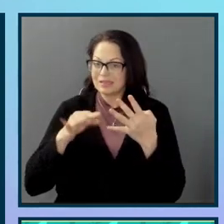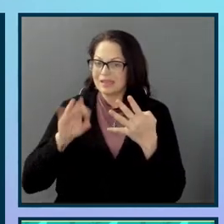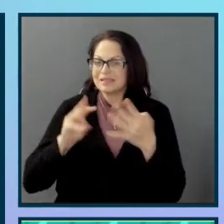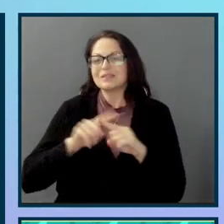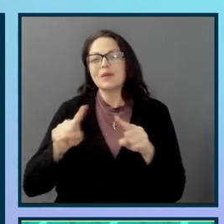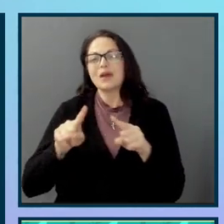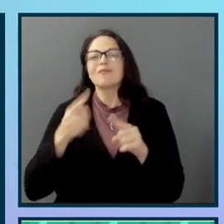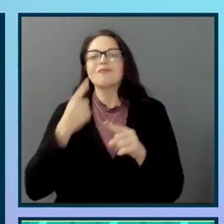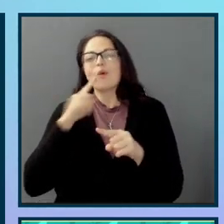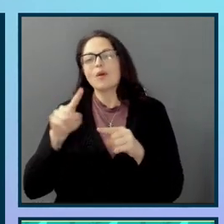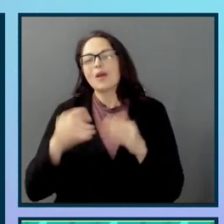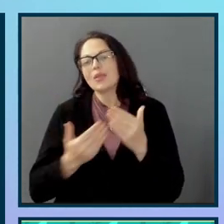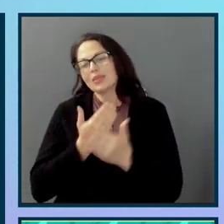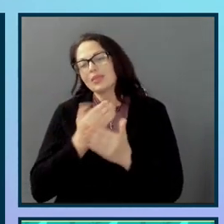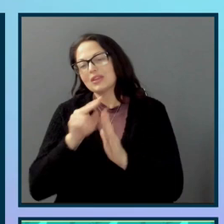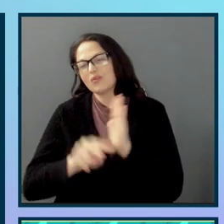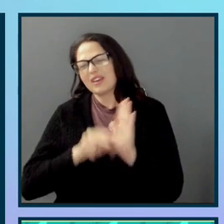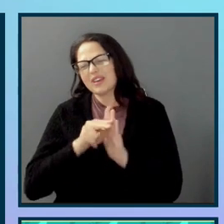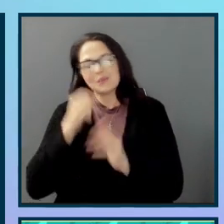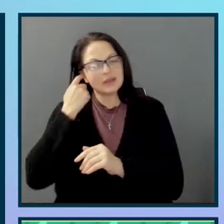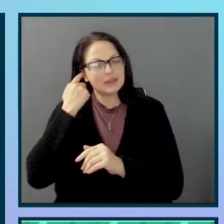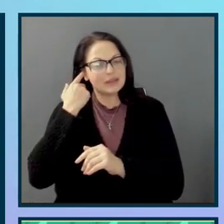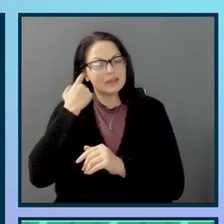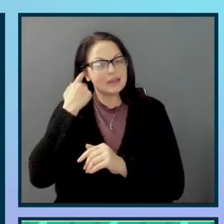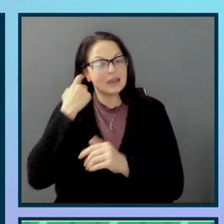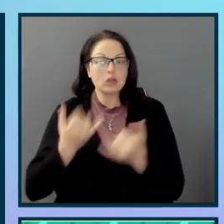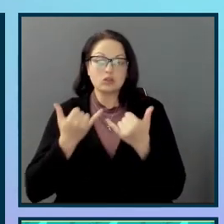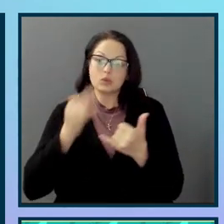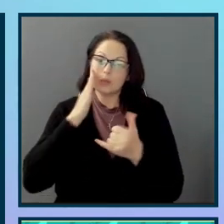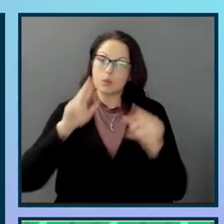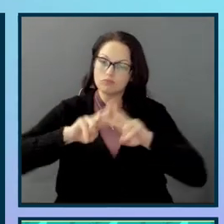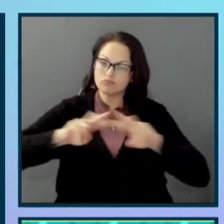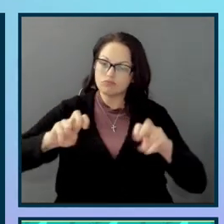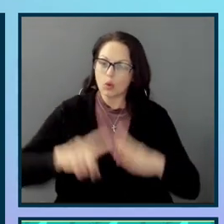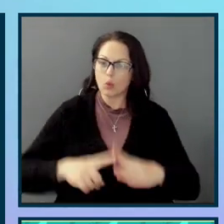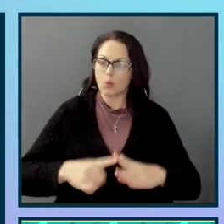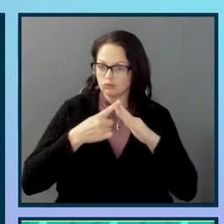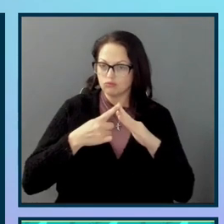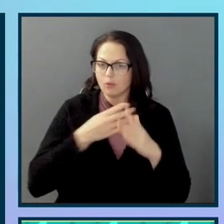film. Today, we'll look at the original one and the one created for the new film.